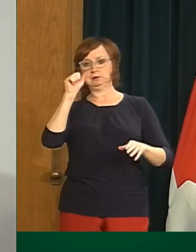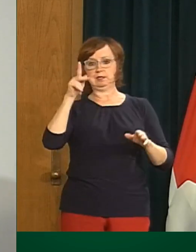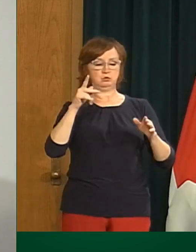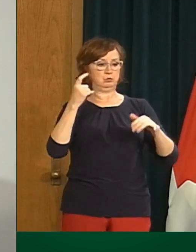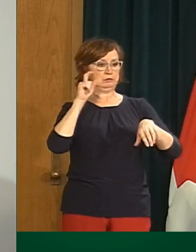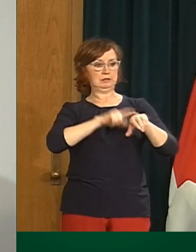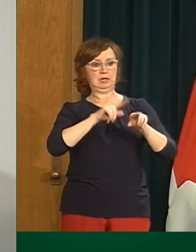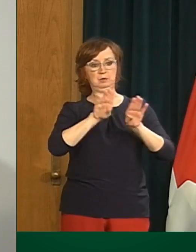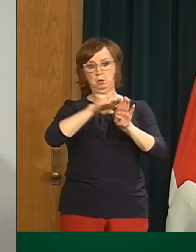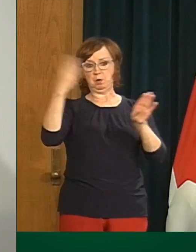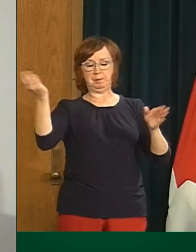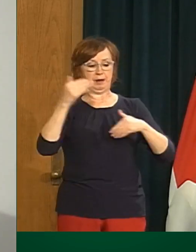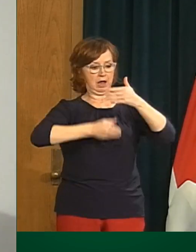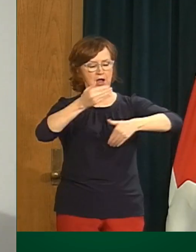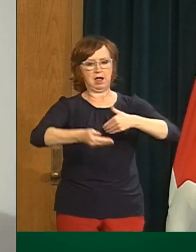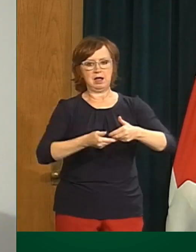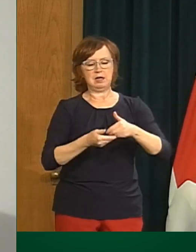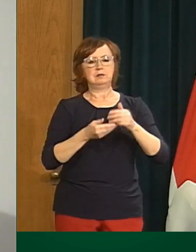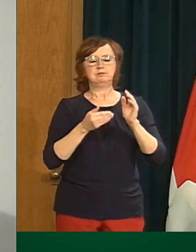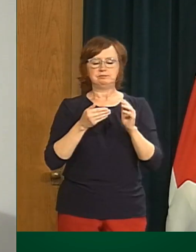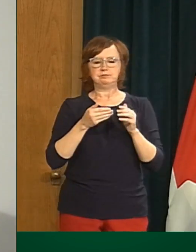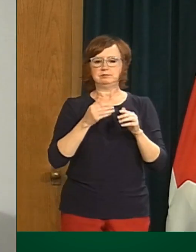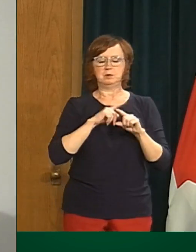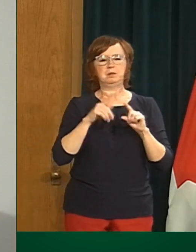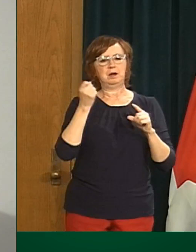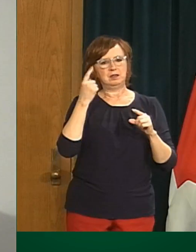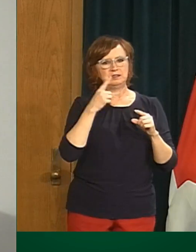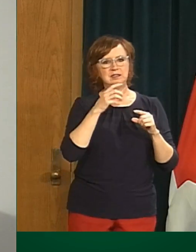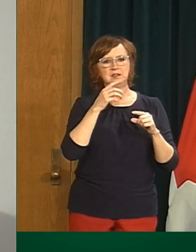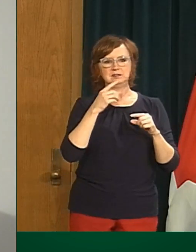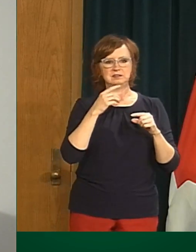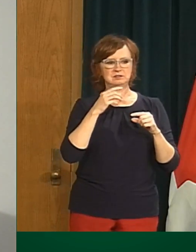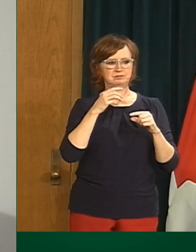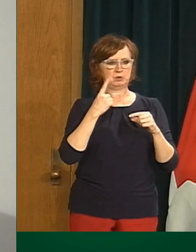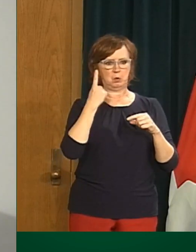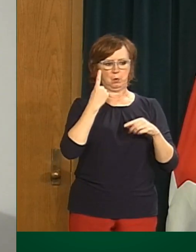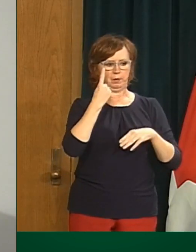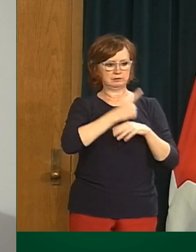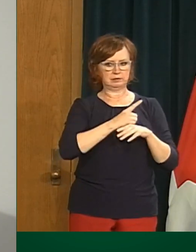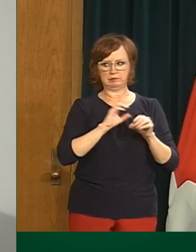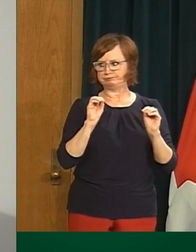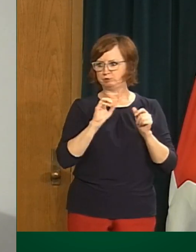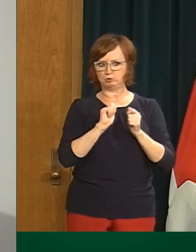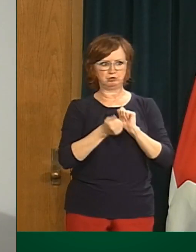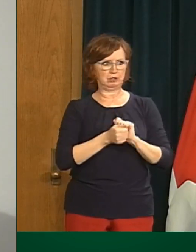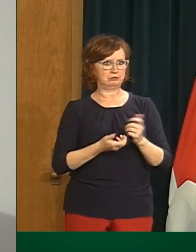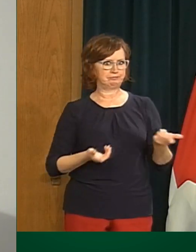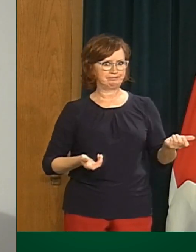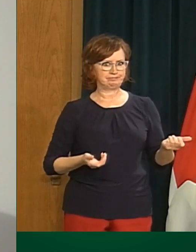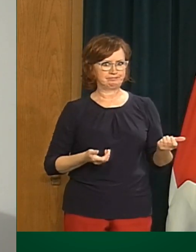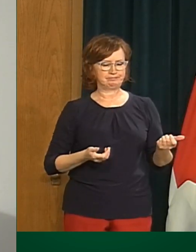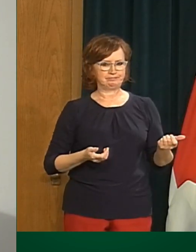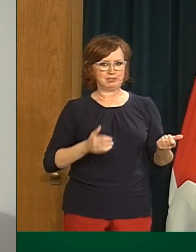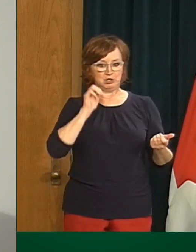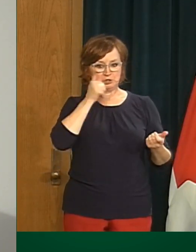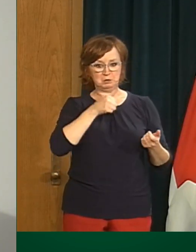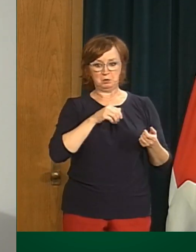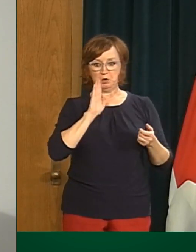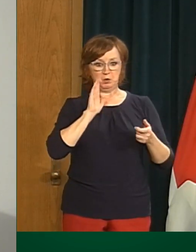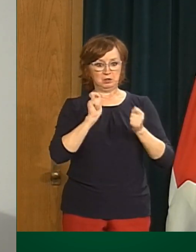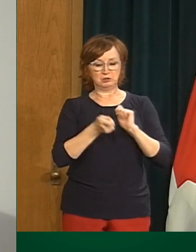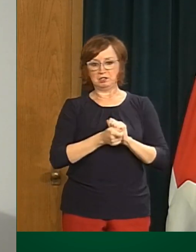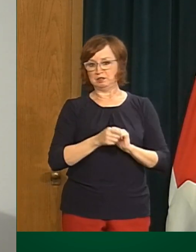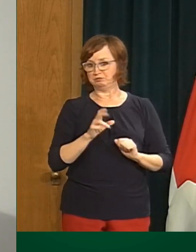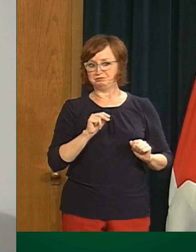did want to emphasize that on a day-to-day basis, actually, nothing much should change. You should still behave exactly as